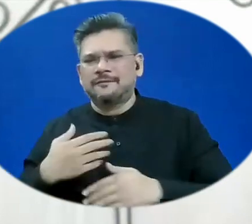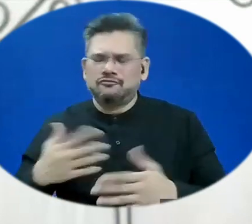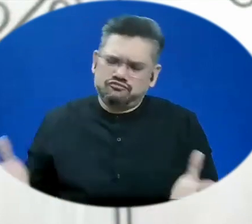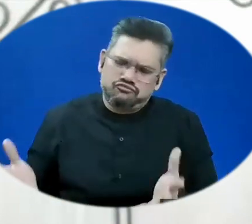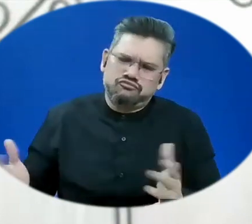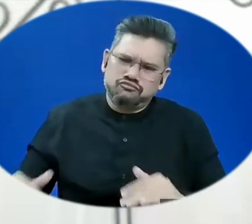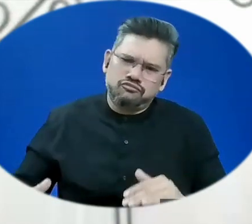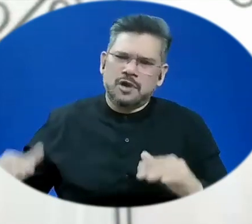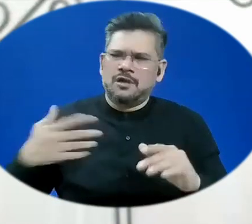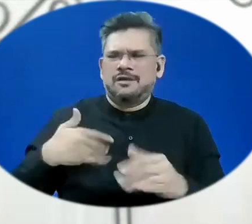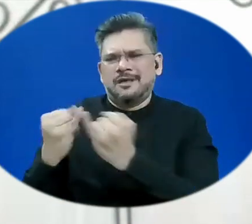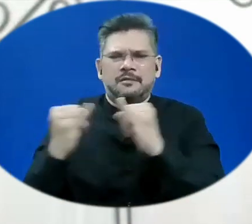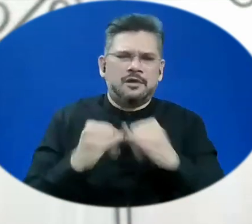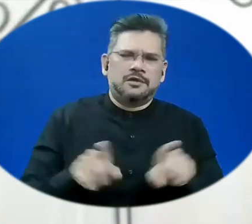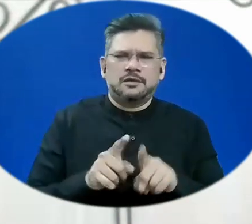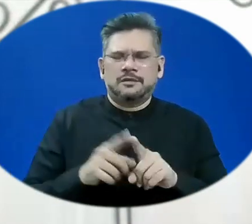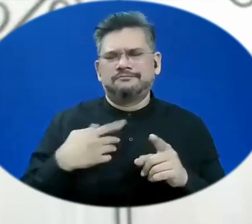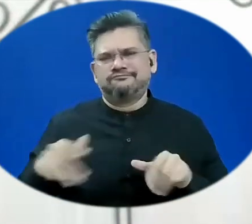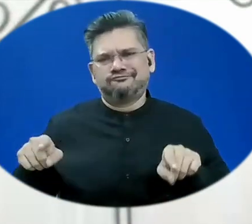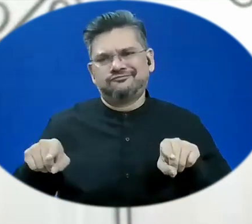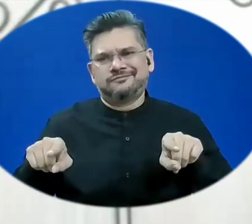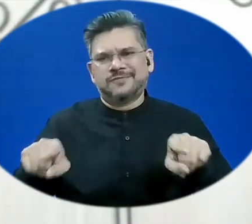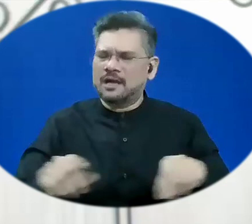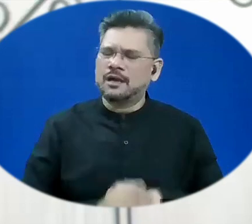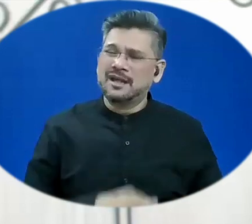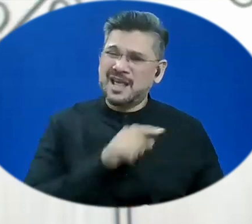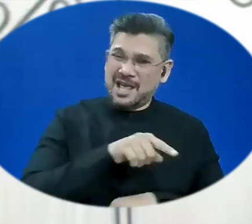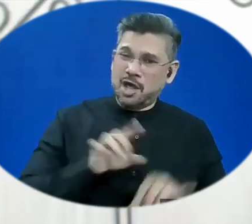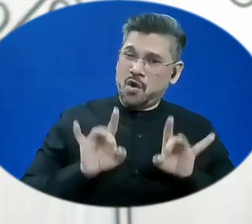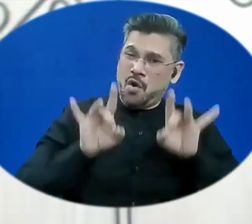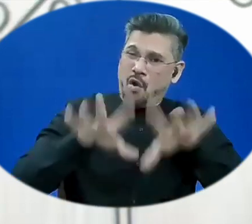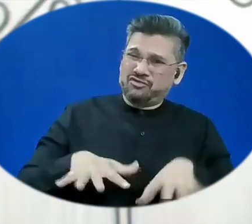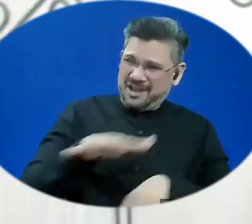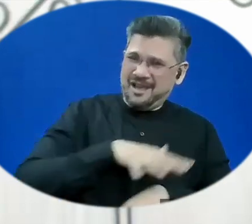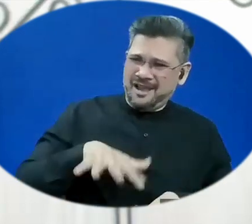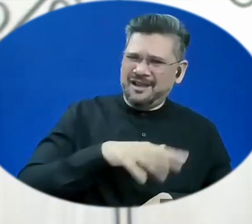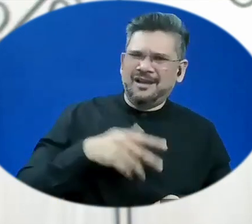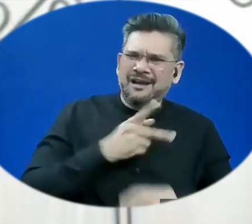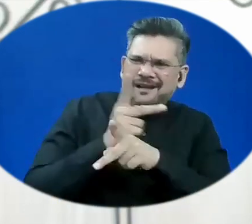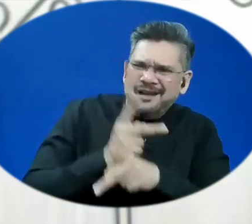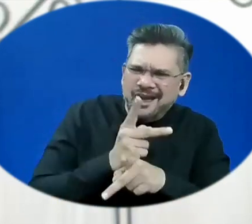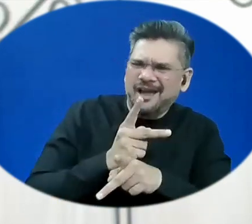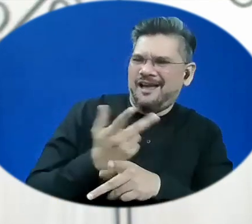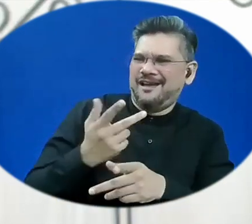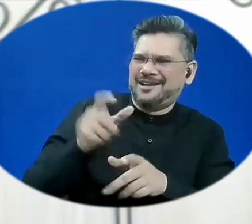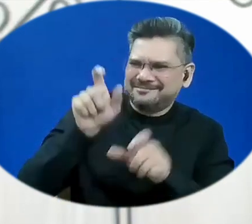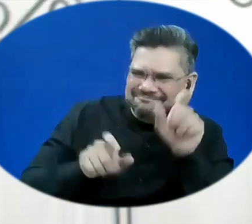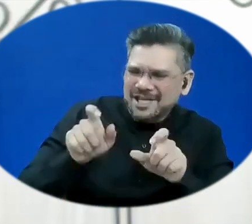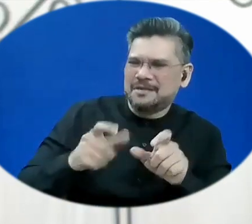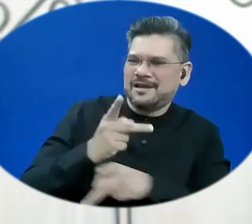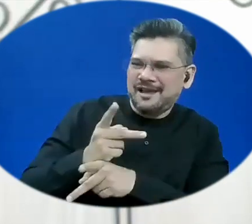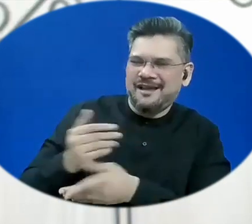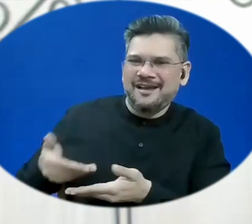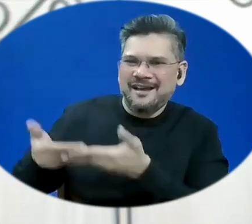that came together. In Australia, we don't talk about caregiving. We don't talk about care partnering. We talk about the